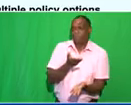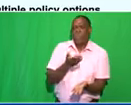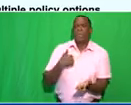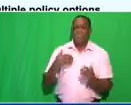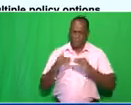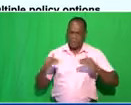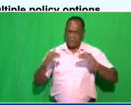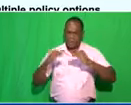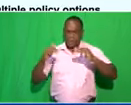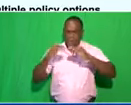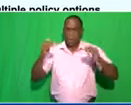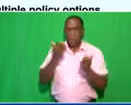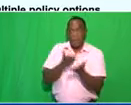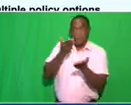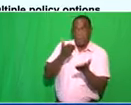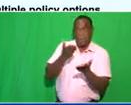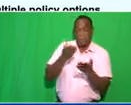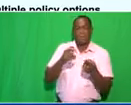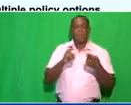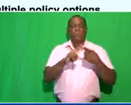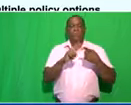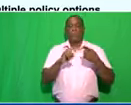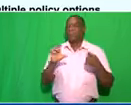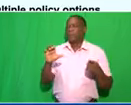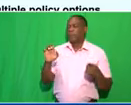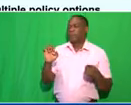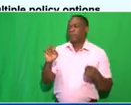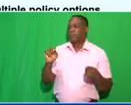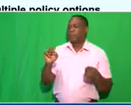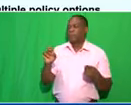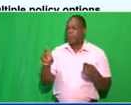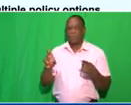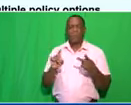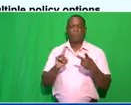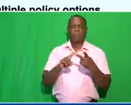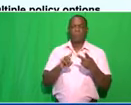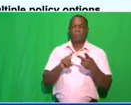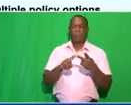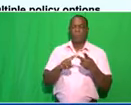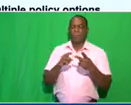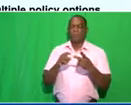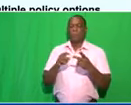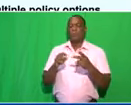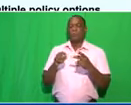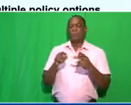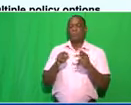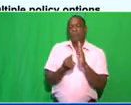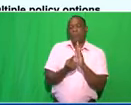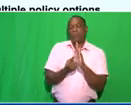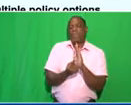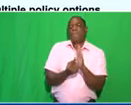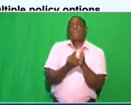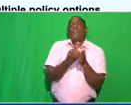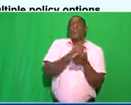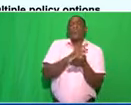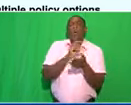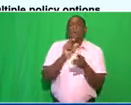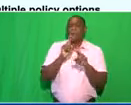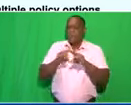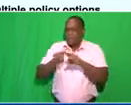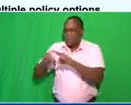looked for census-type data. We looked for systematic reviews, country studies. We have to view it as a